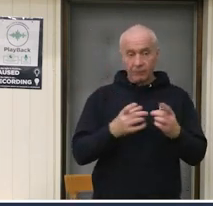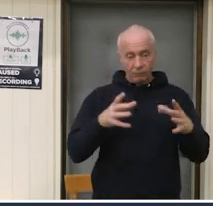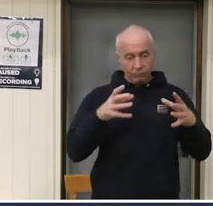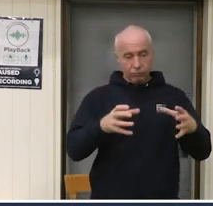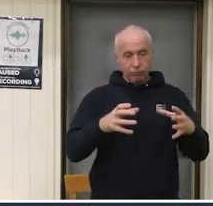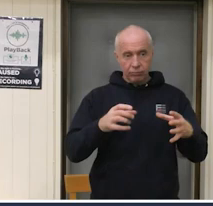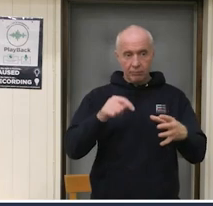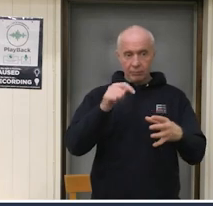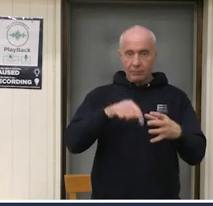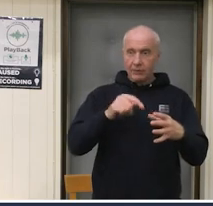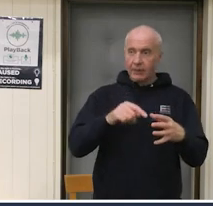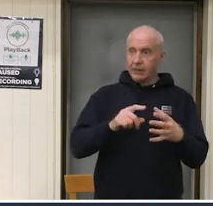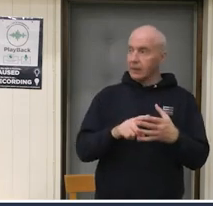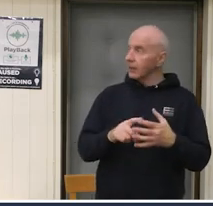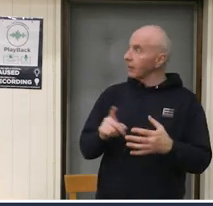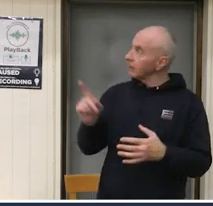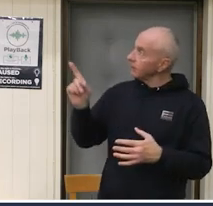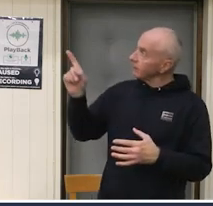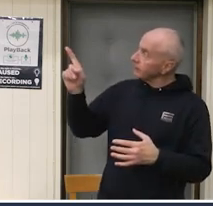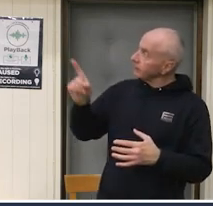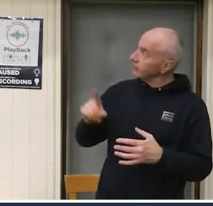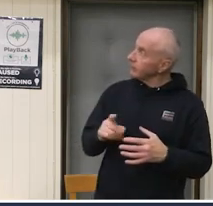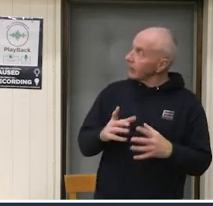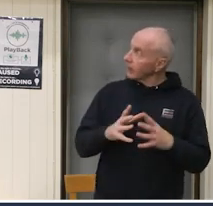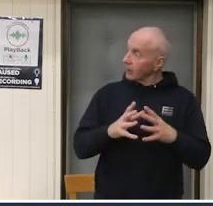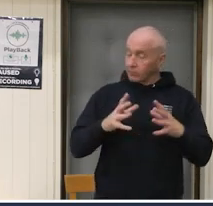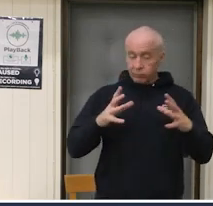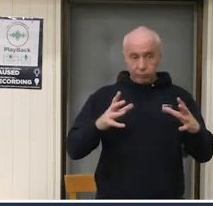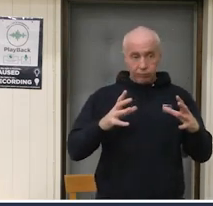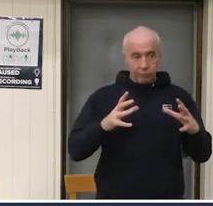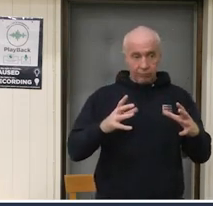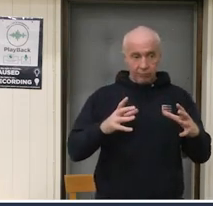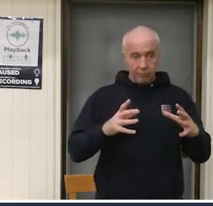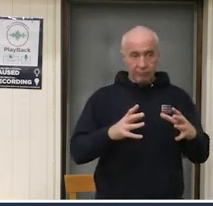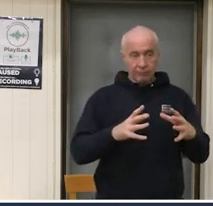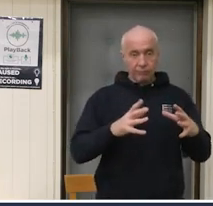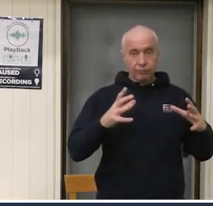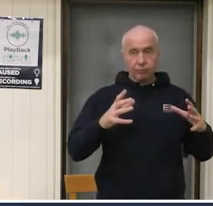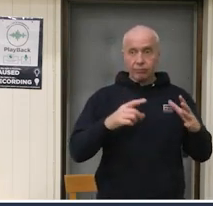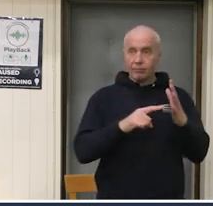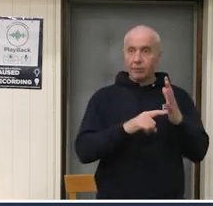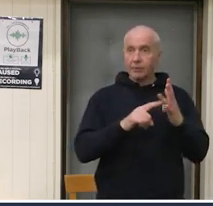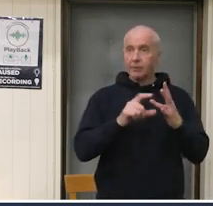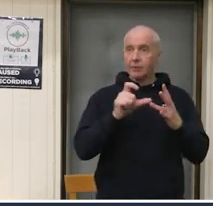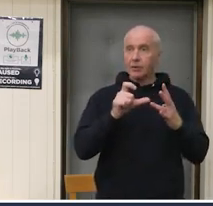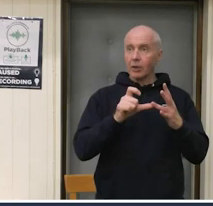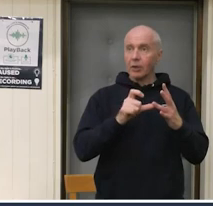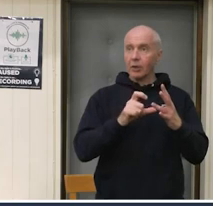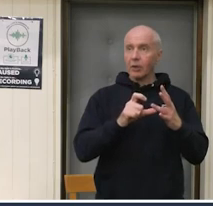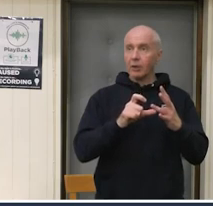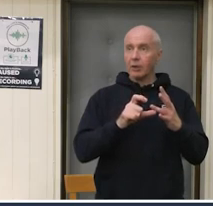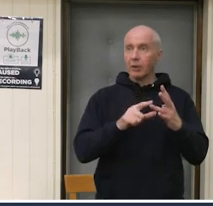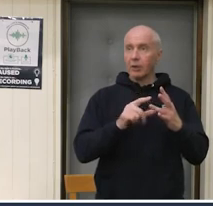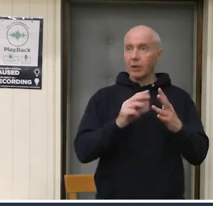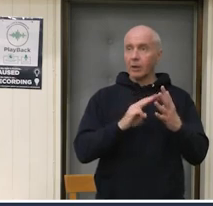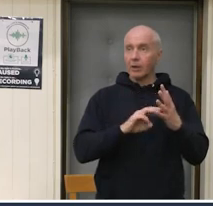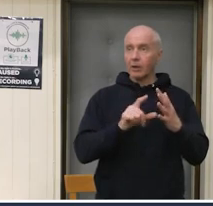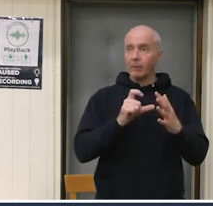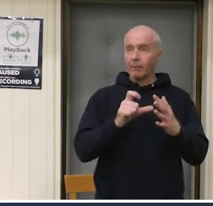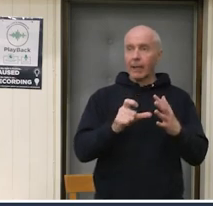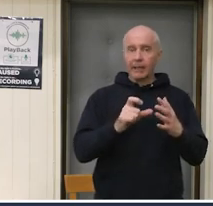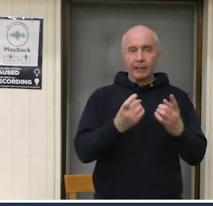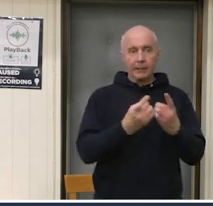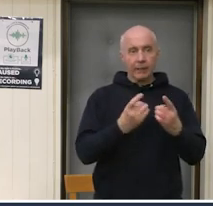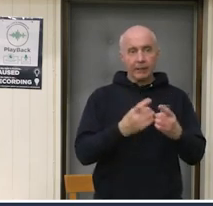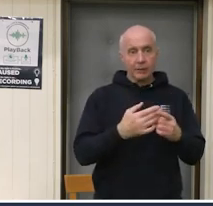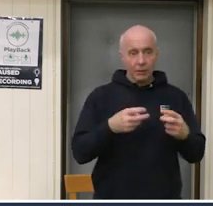standard size plasma physicist there, just for scale. So it's a tokamak device, so it's this magnetically confined plasmas